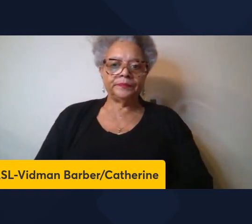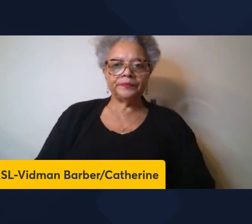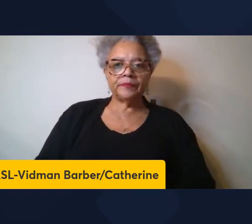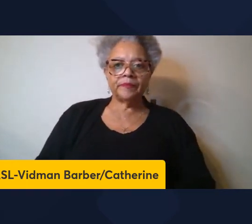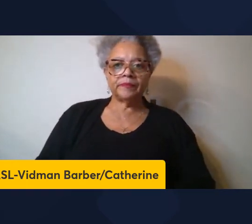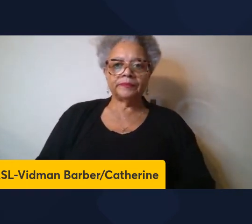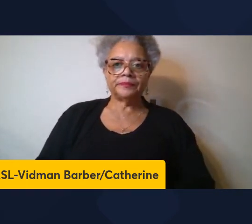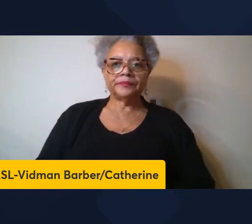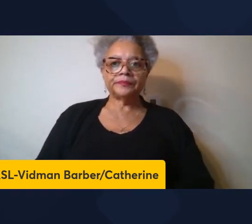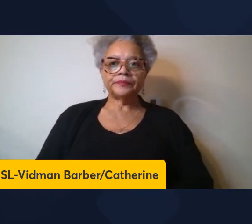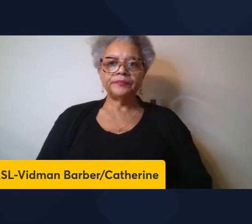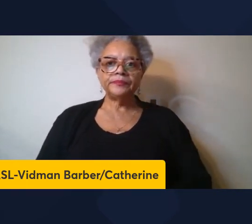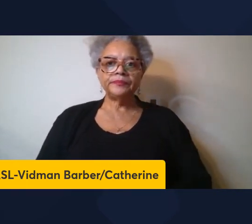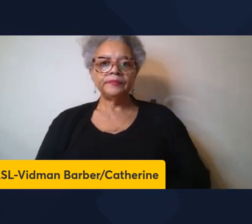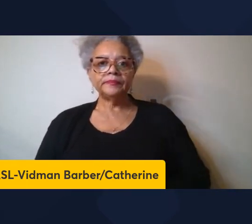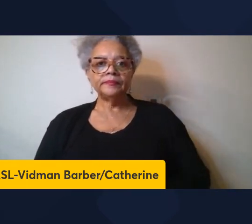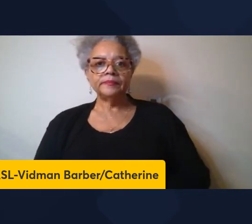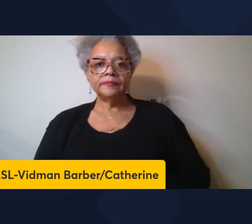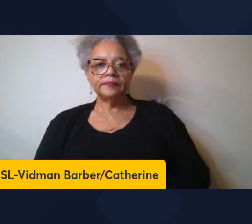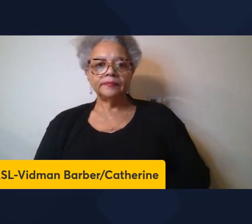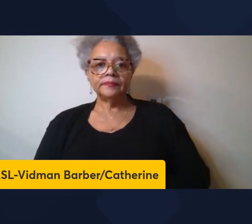All right.